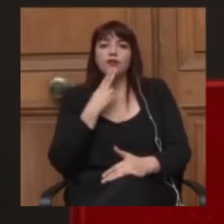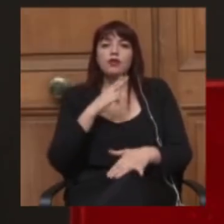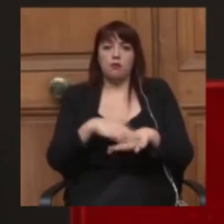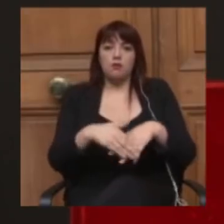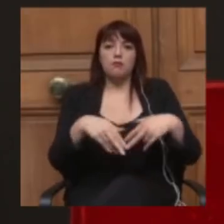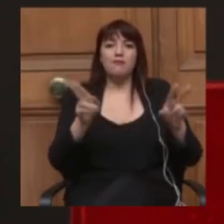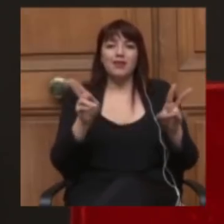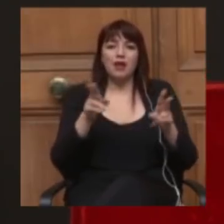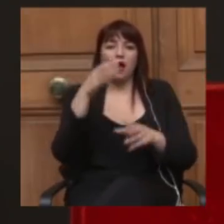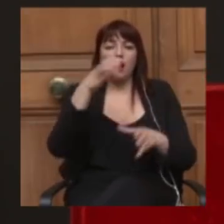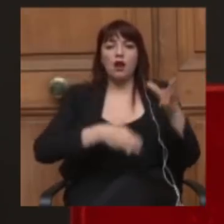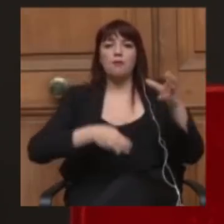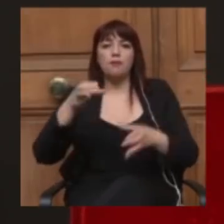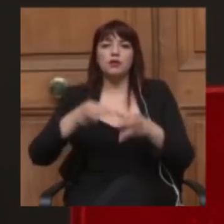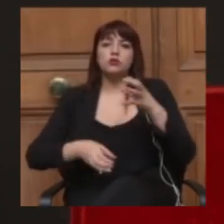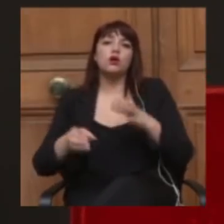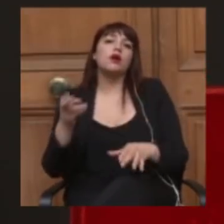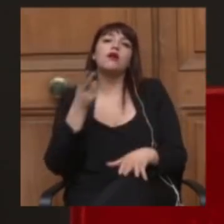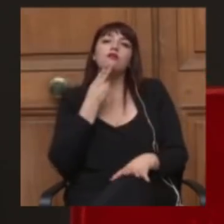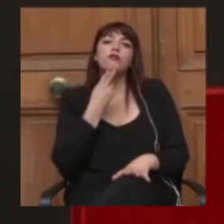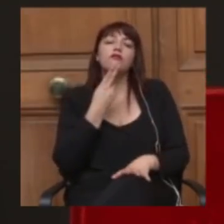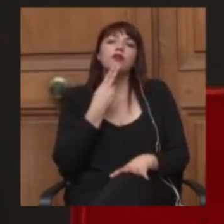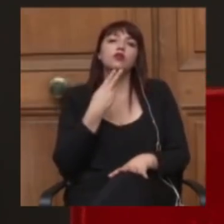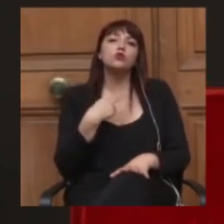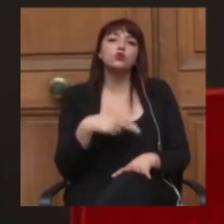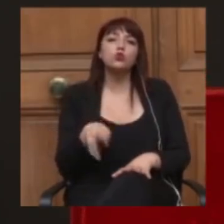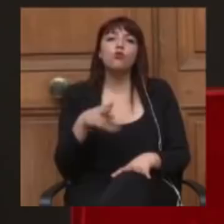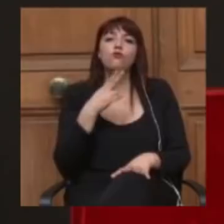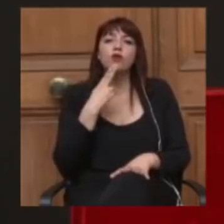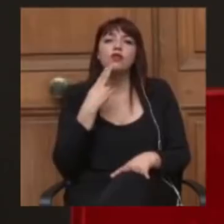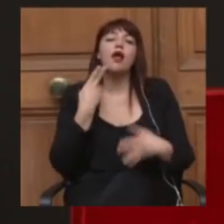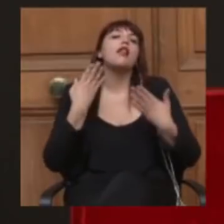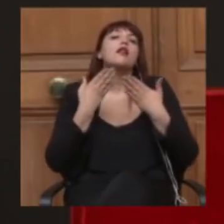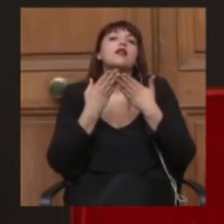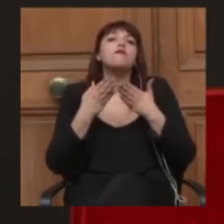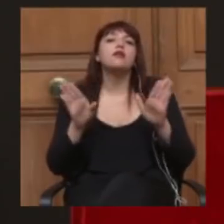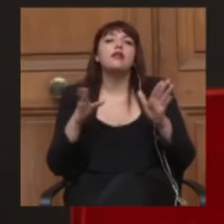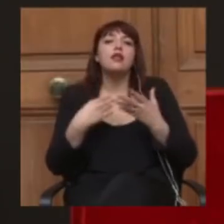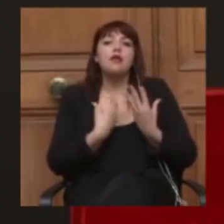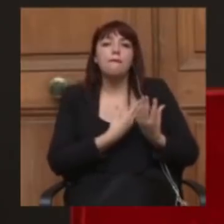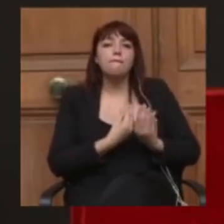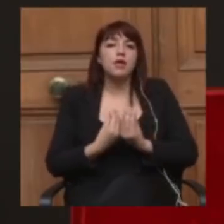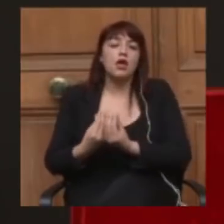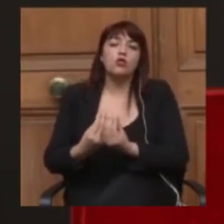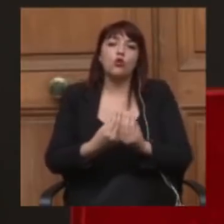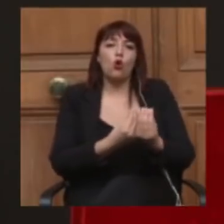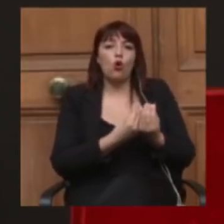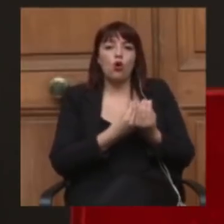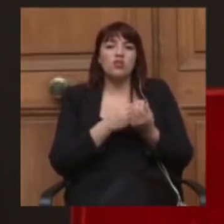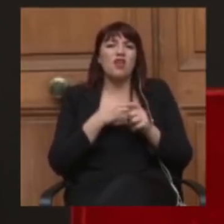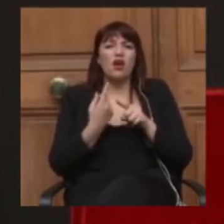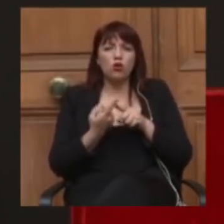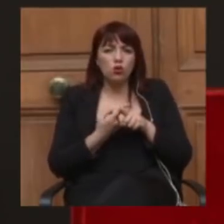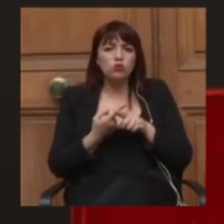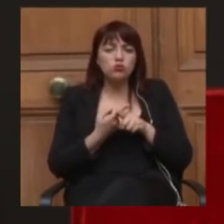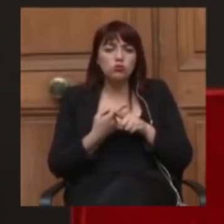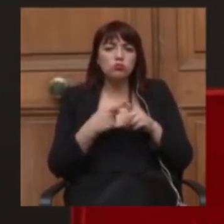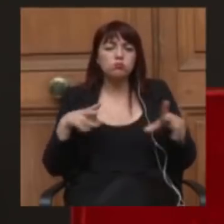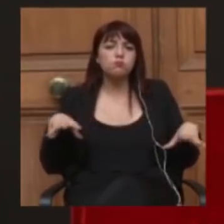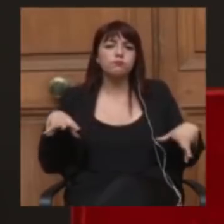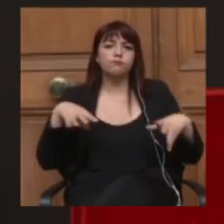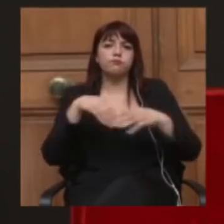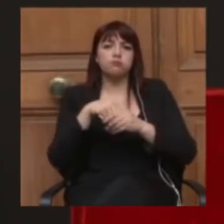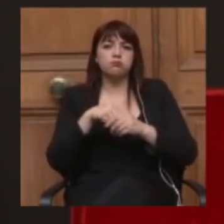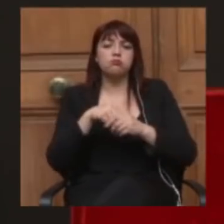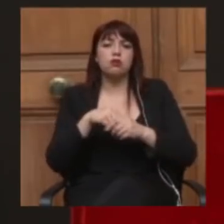free of fear and harassment, to become part of the evolving complexity of the